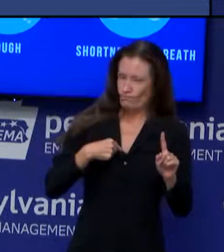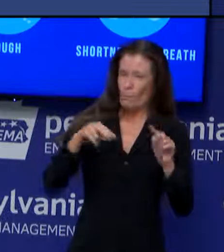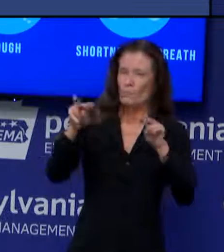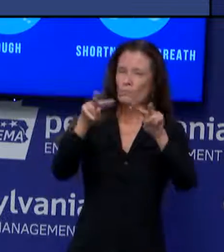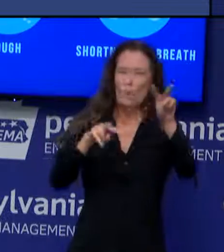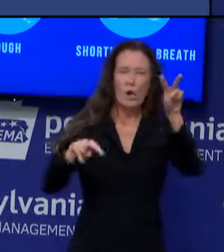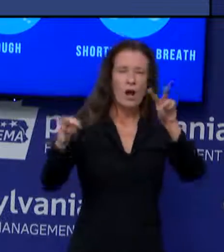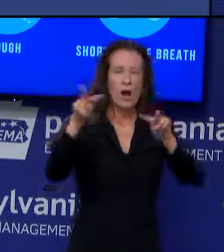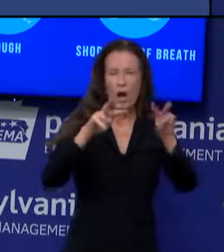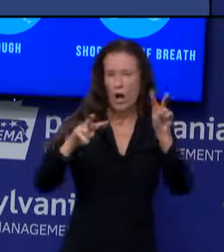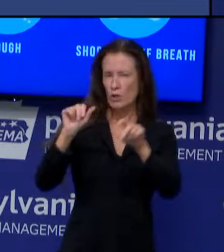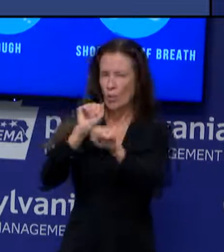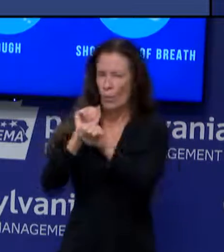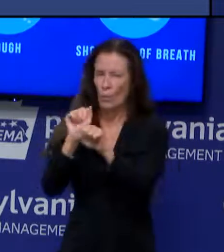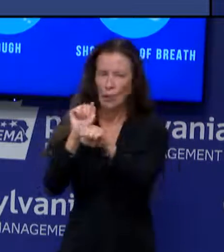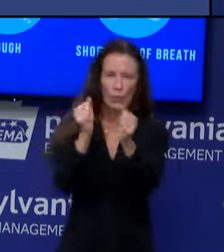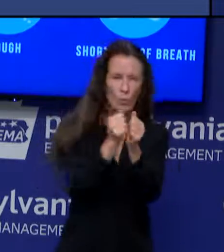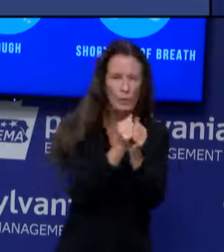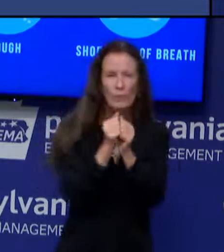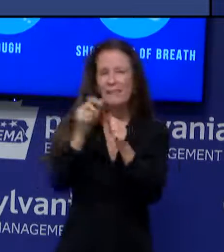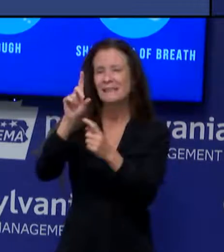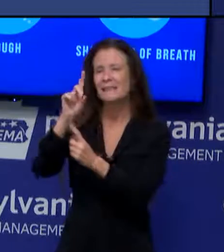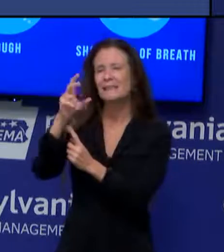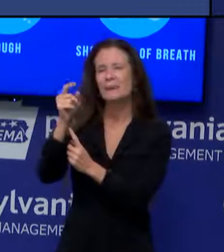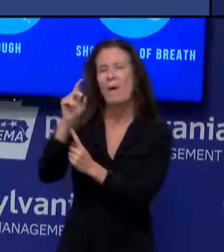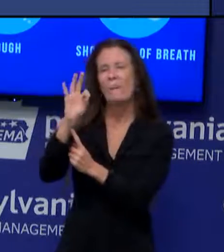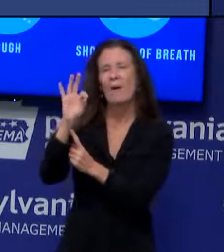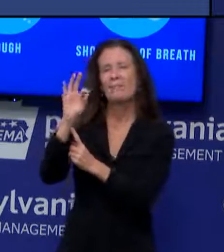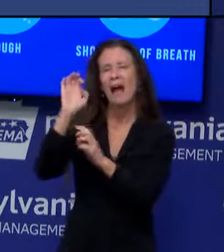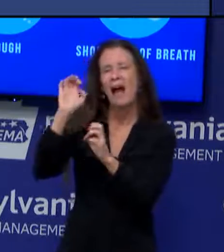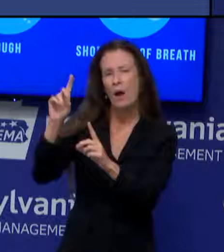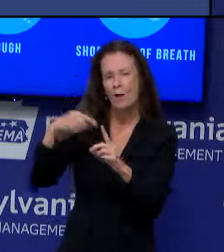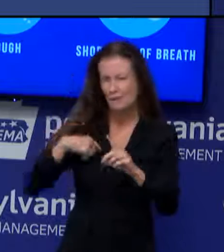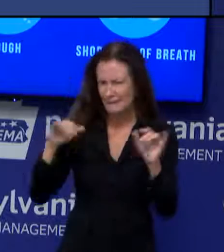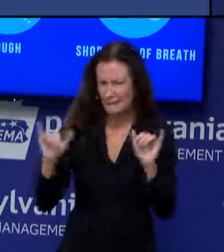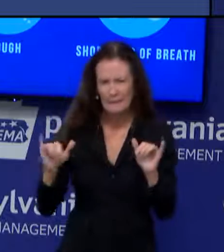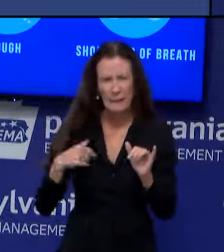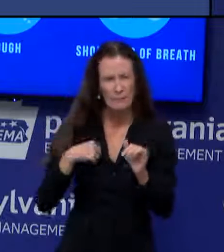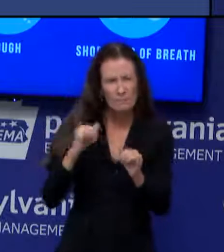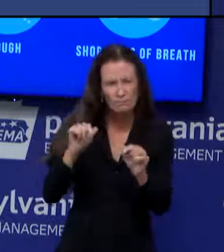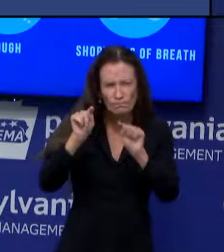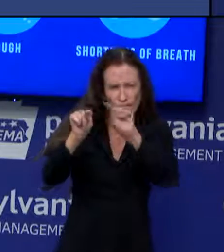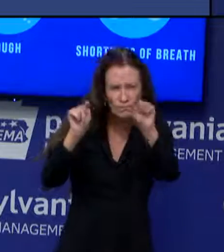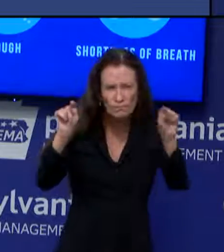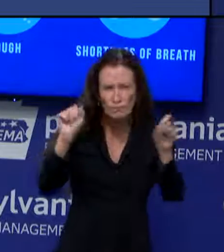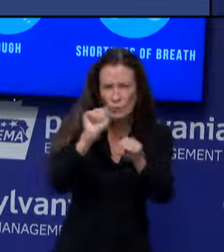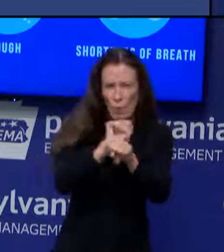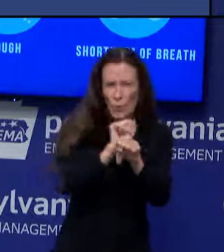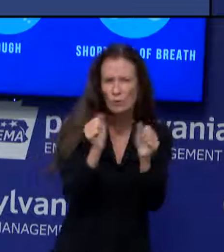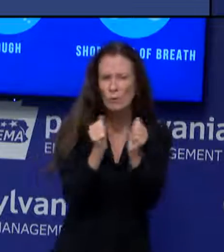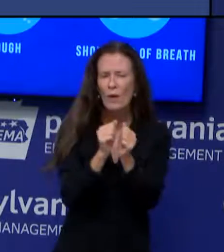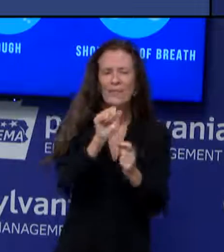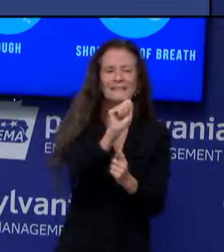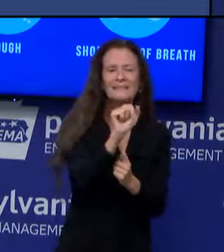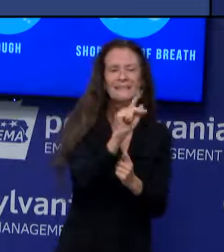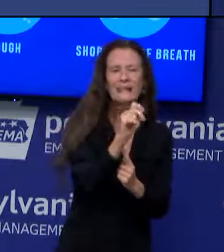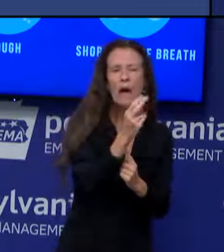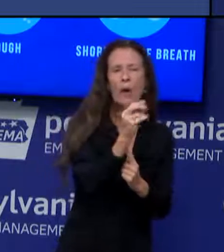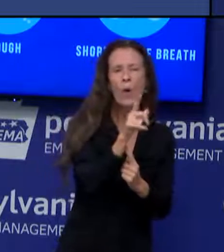Pennsylvania Department of Education and then with many stakeholders in terms of schools, whether it's K through 12 schools or